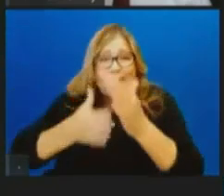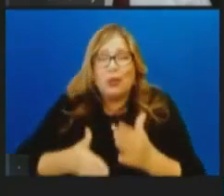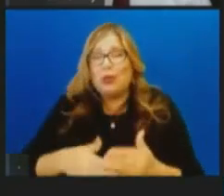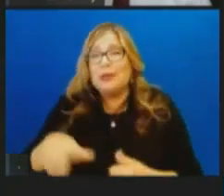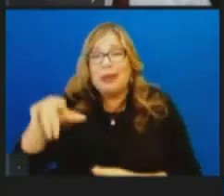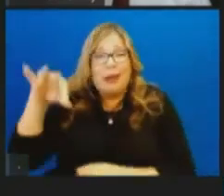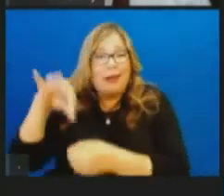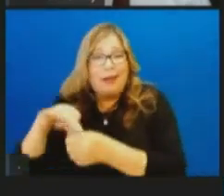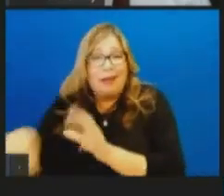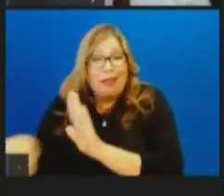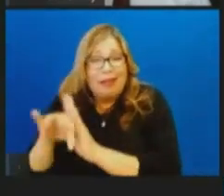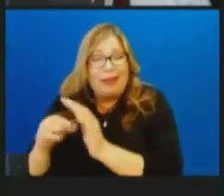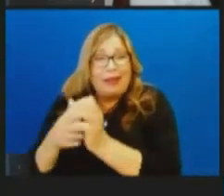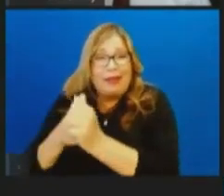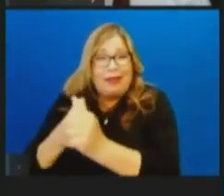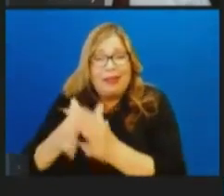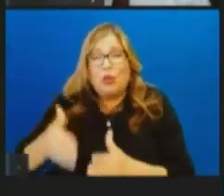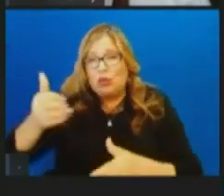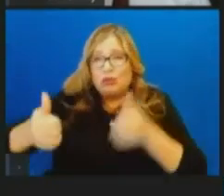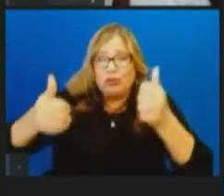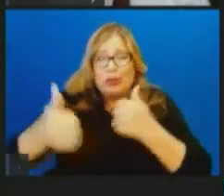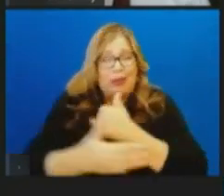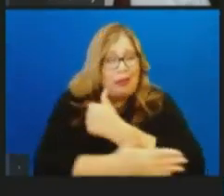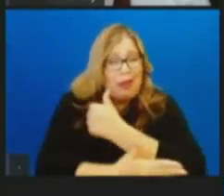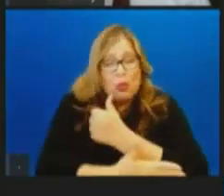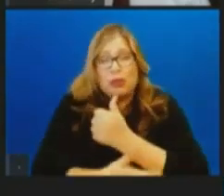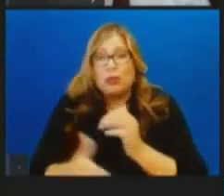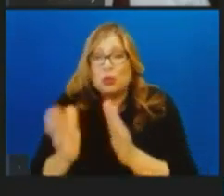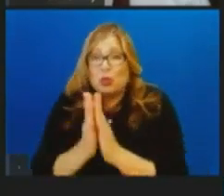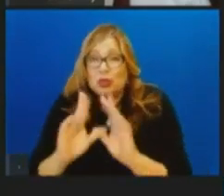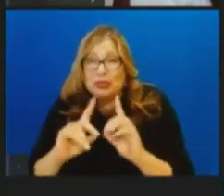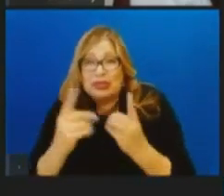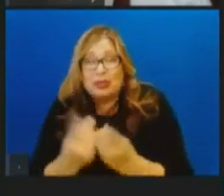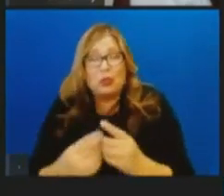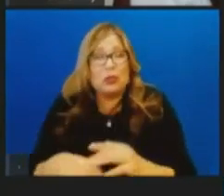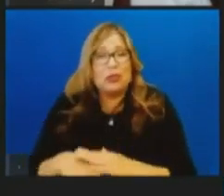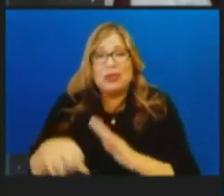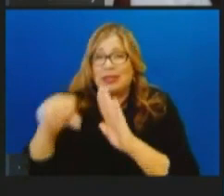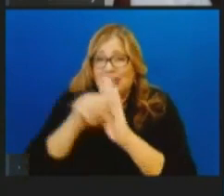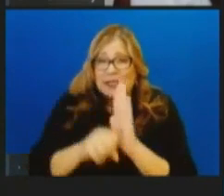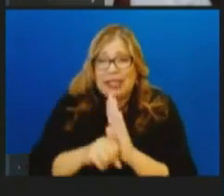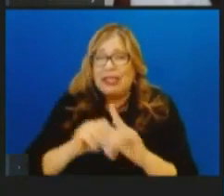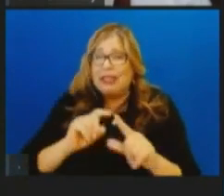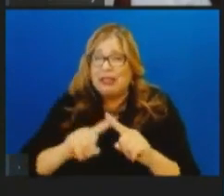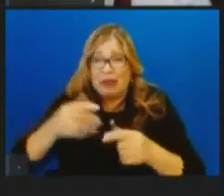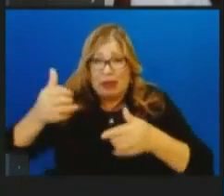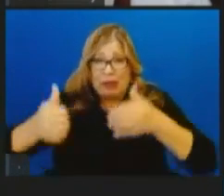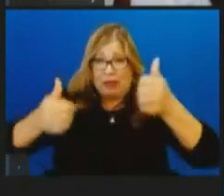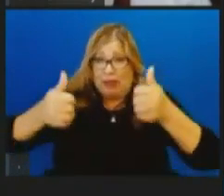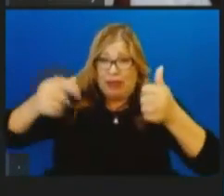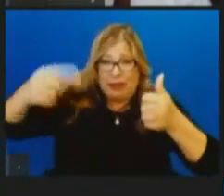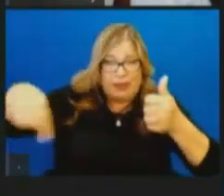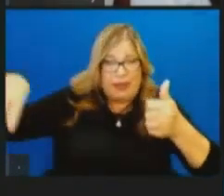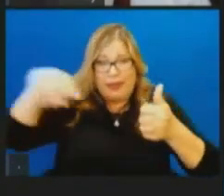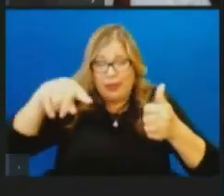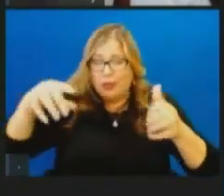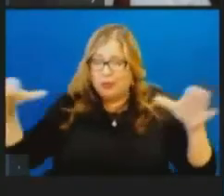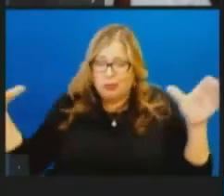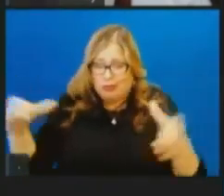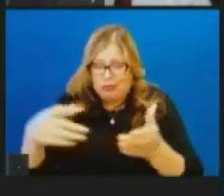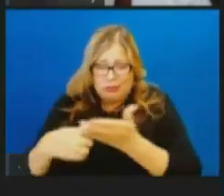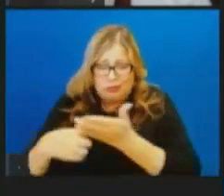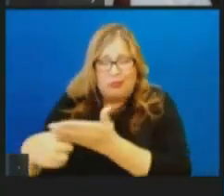elected leaders, counties, cities, school districts, the state, there has been a winning formula put together